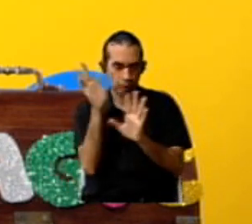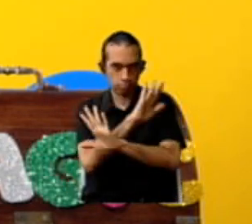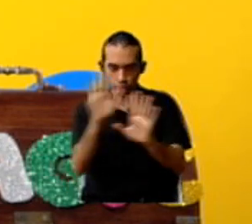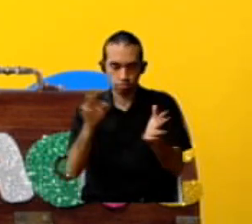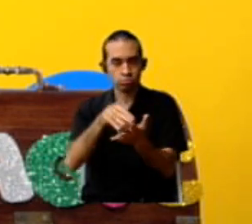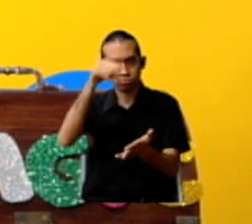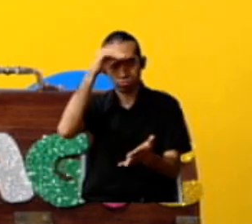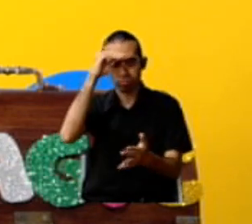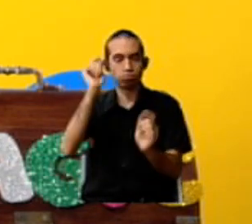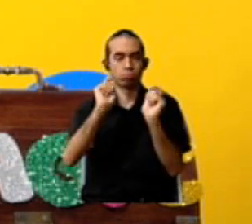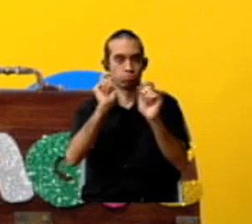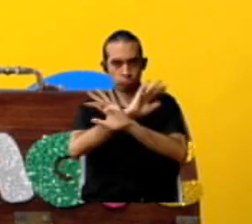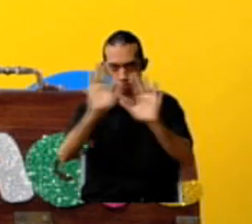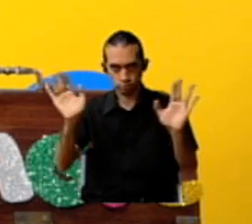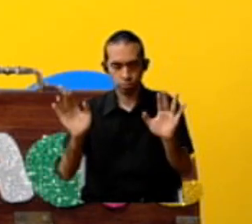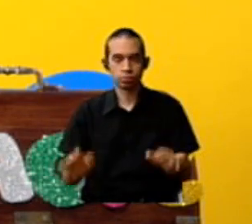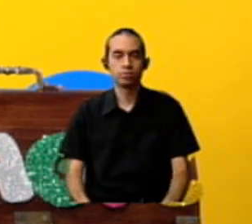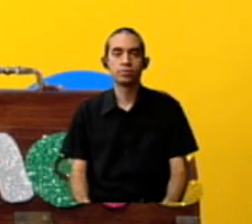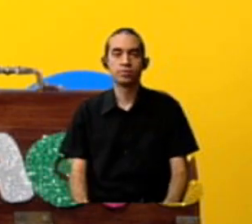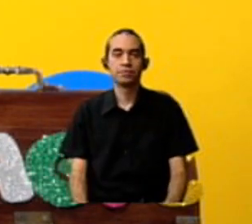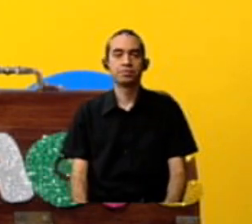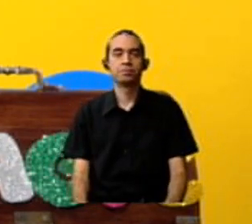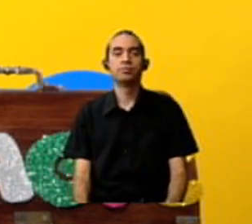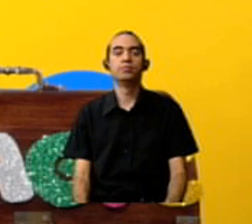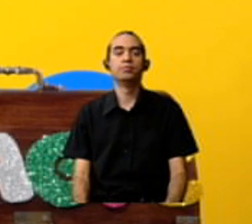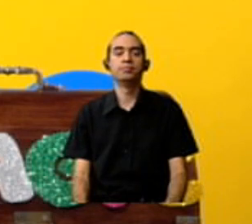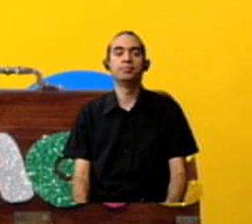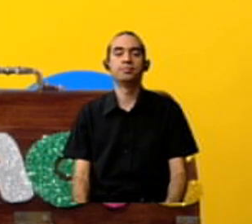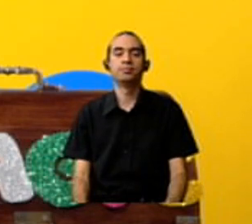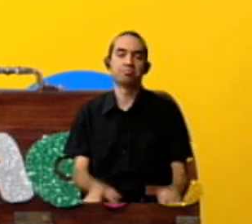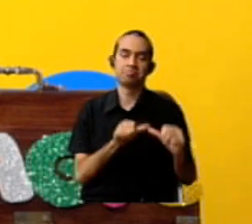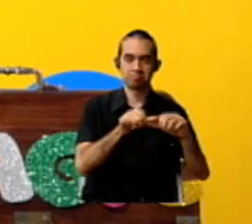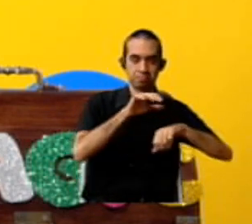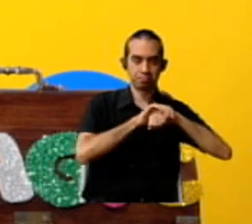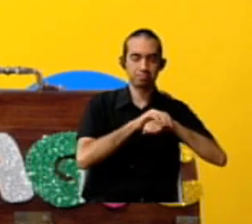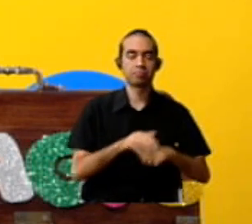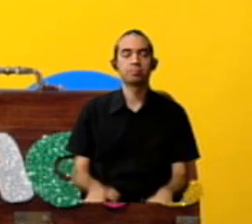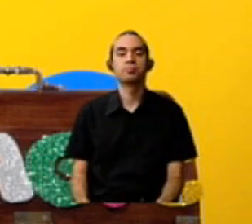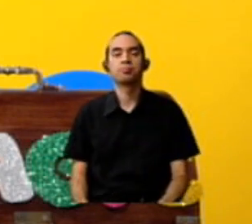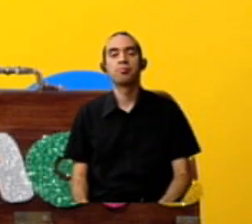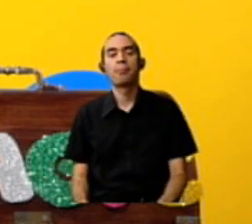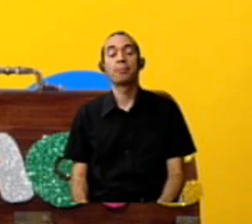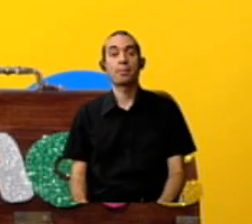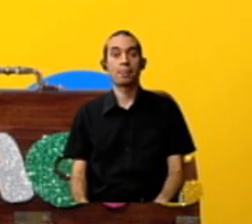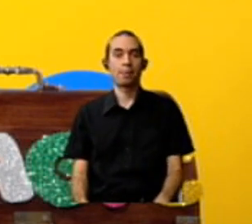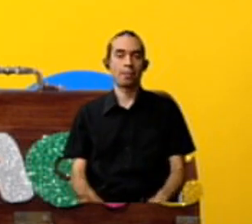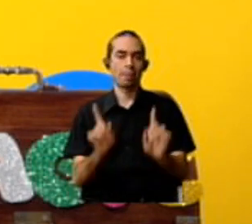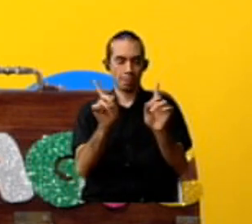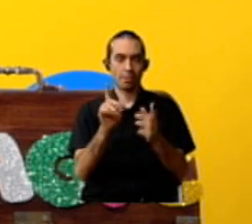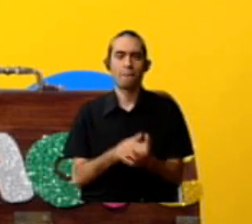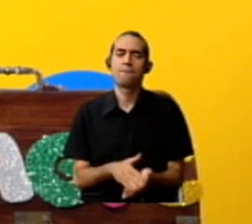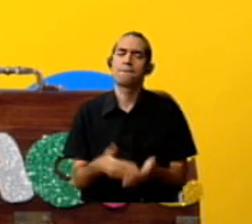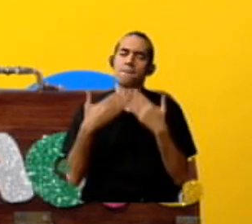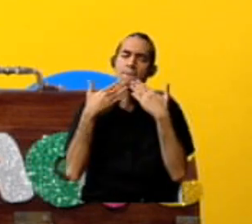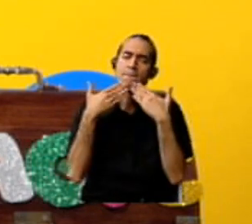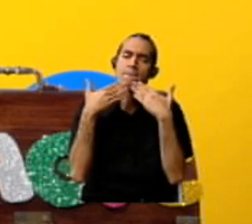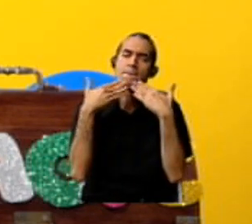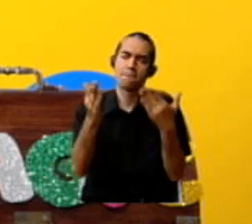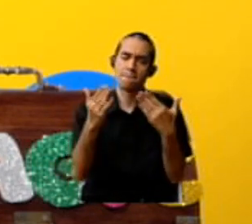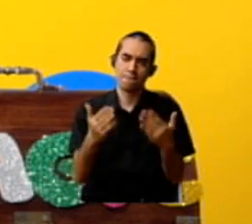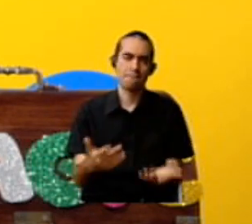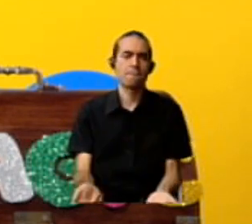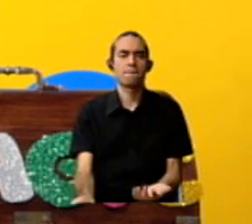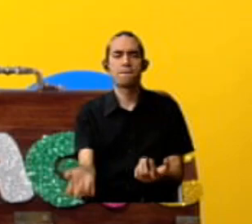fines educativos. Before we start, I would like to say thank you for being with